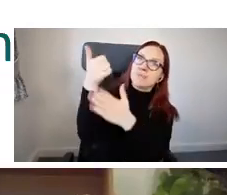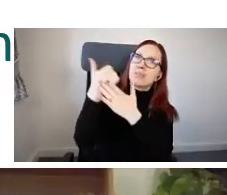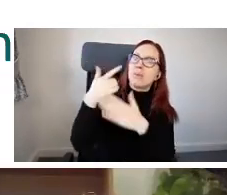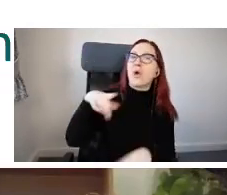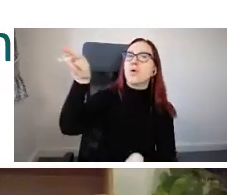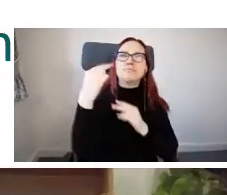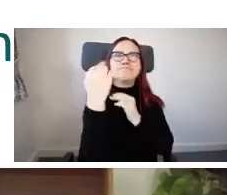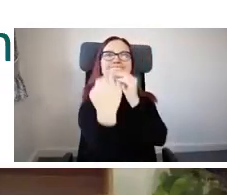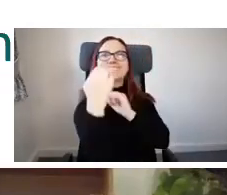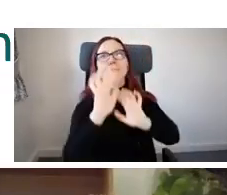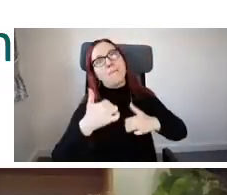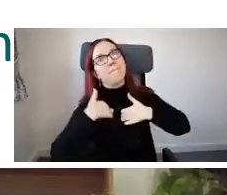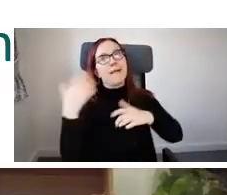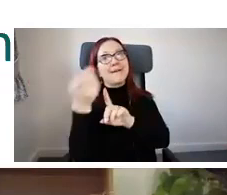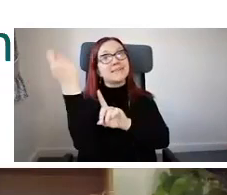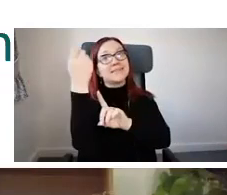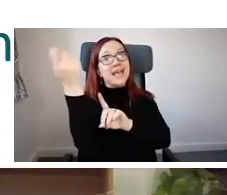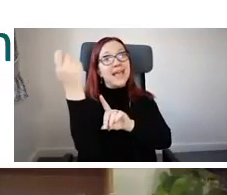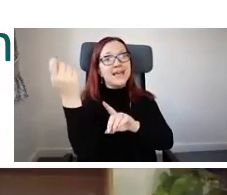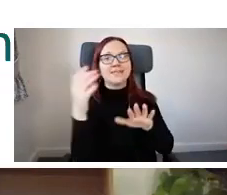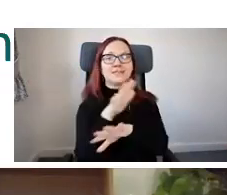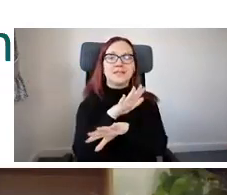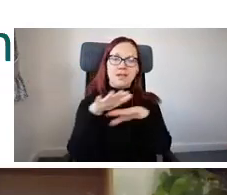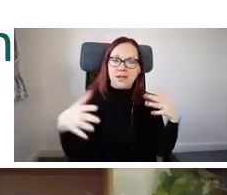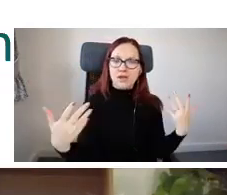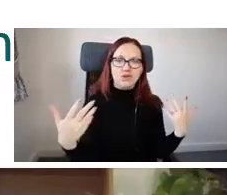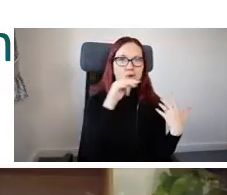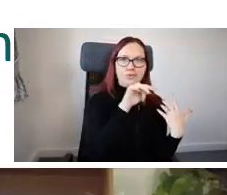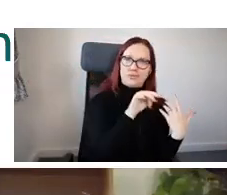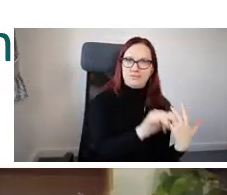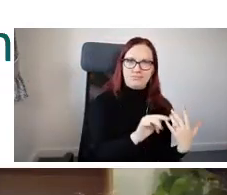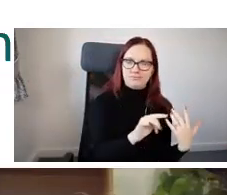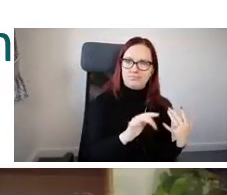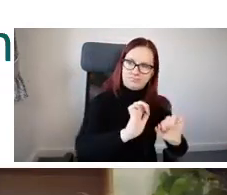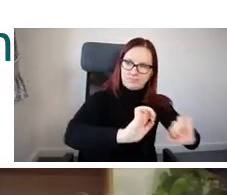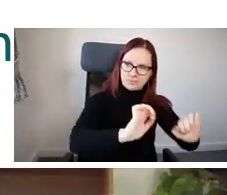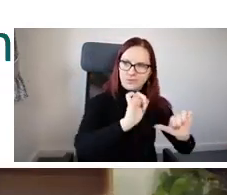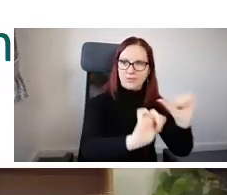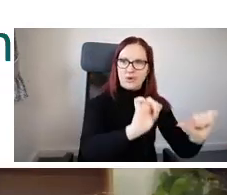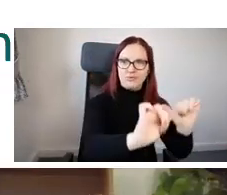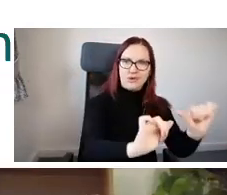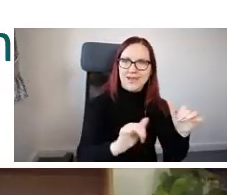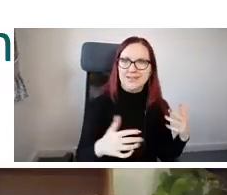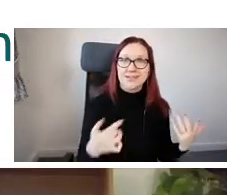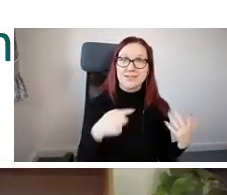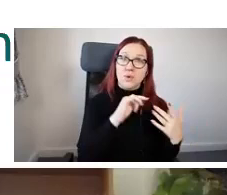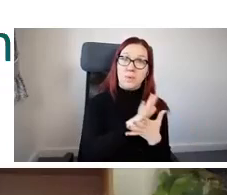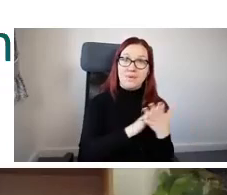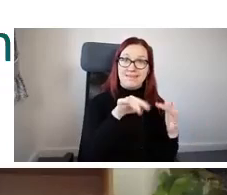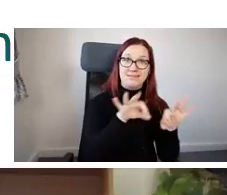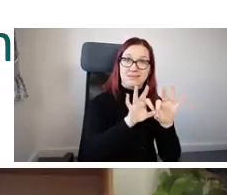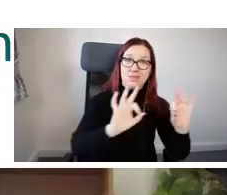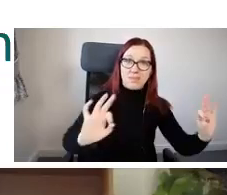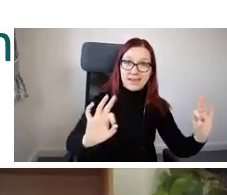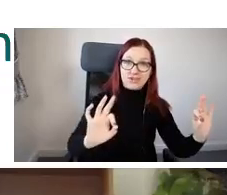those ratings on the goal-based outcomes tool or whatever other goal rating scale is being used, those